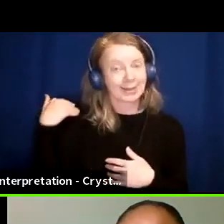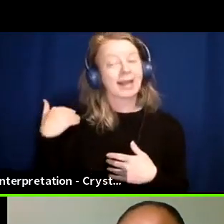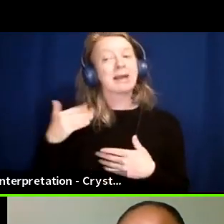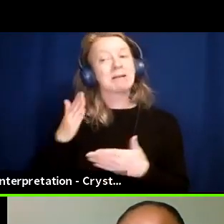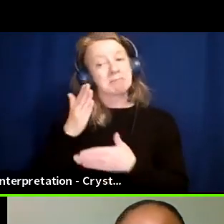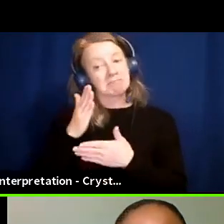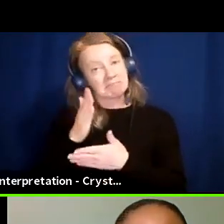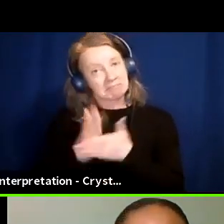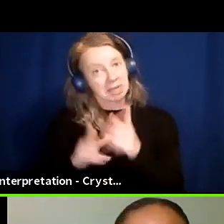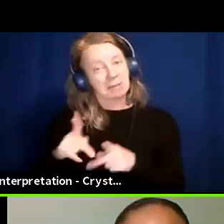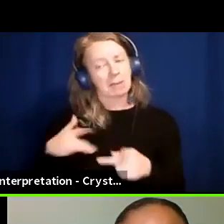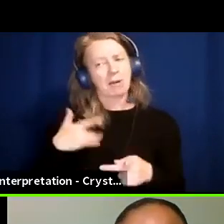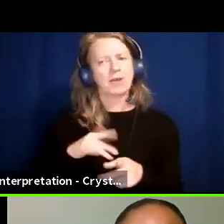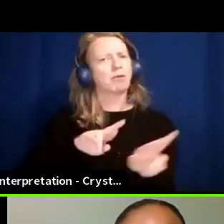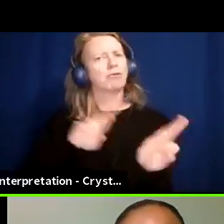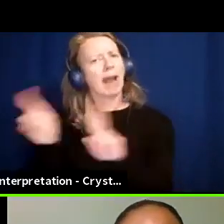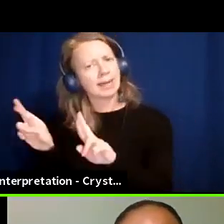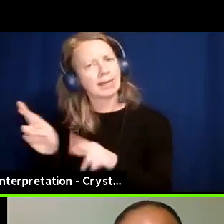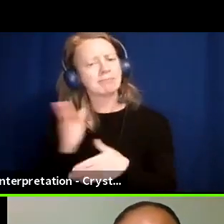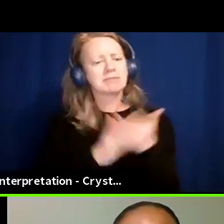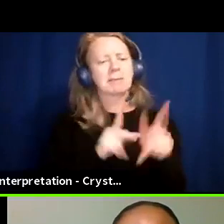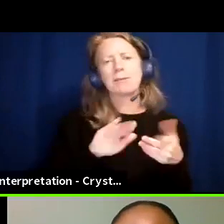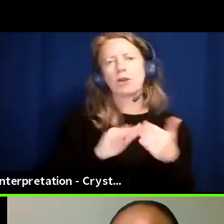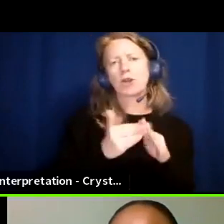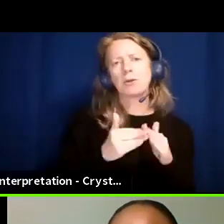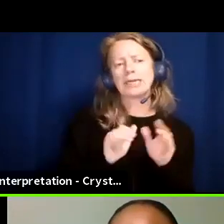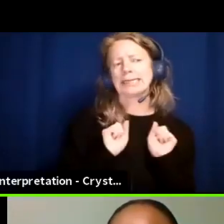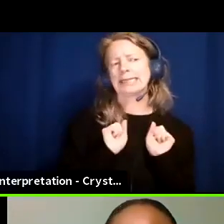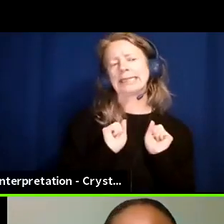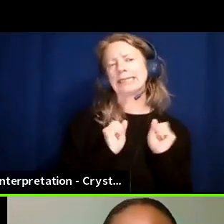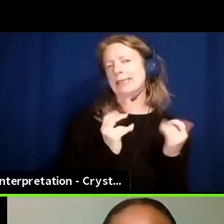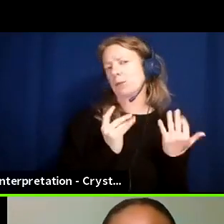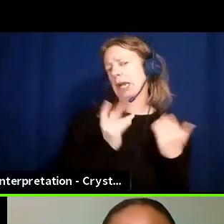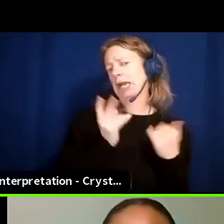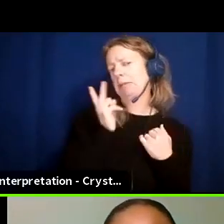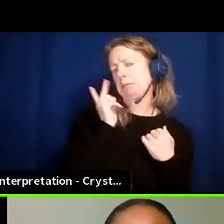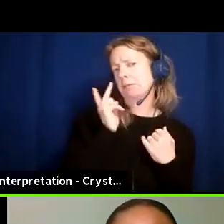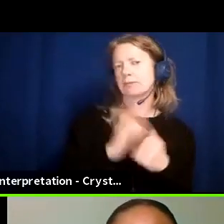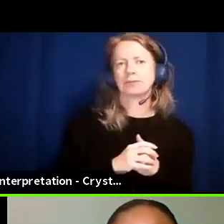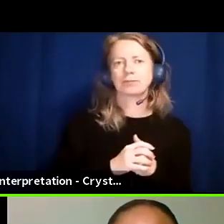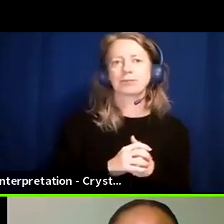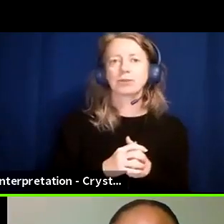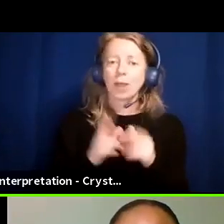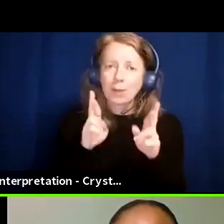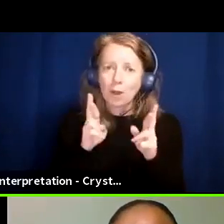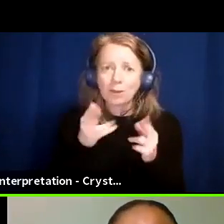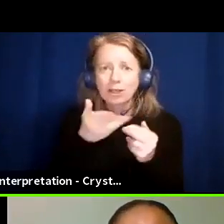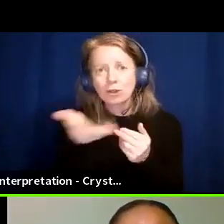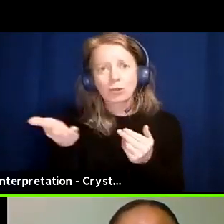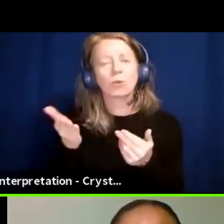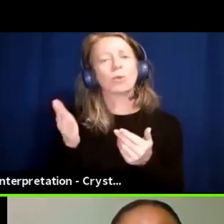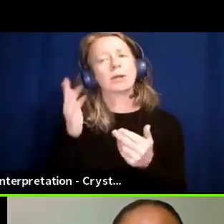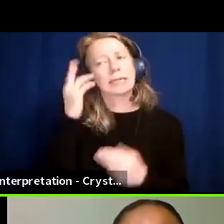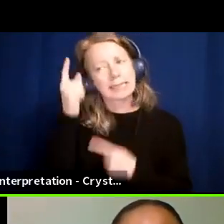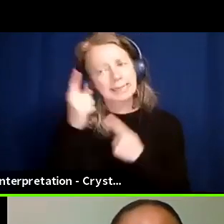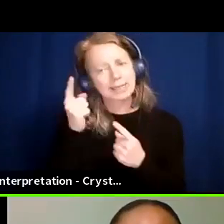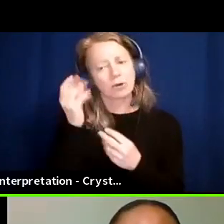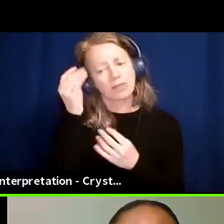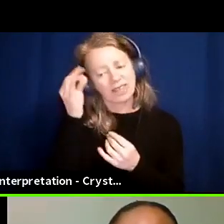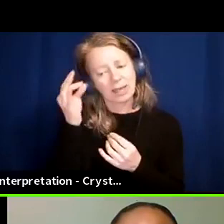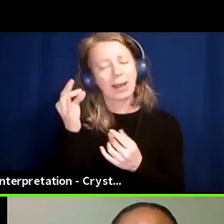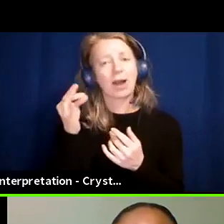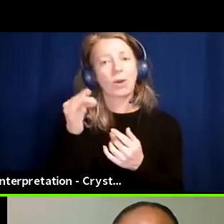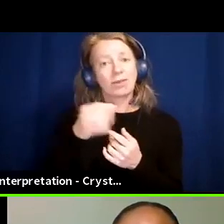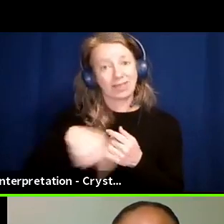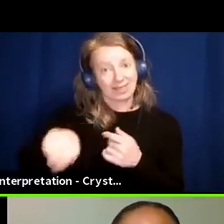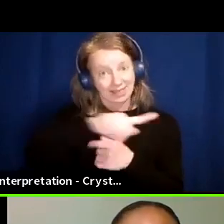place. Won't you please consider accessing all of the resources that we've talked about to hold a conversation with your loved